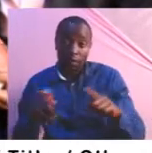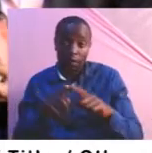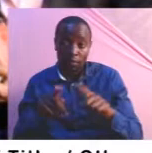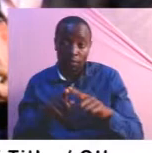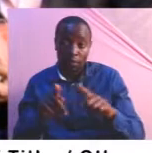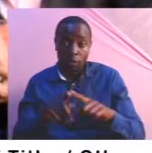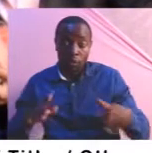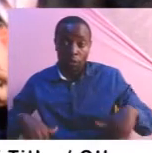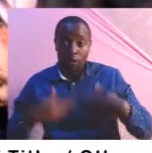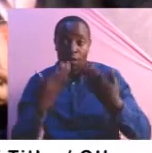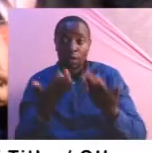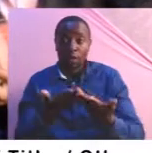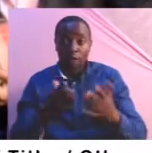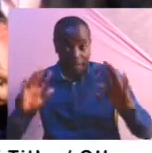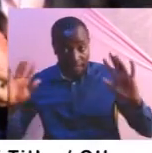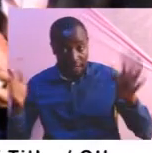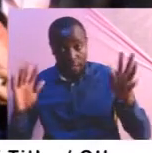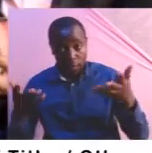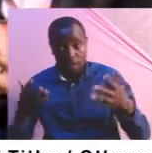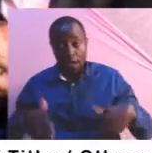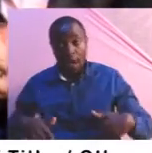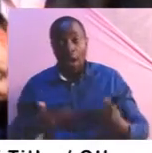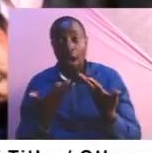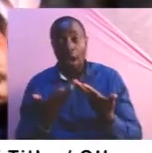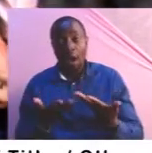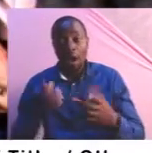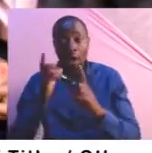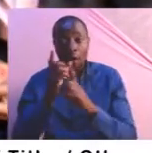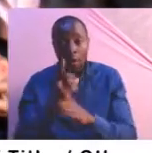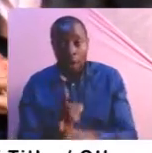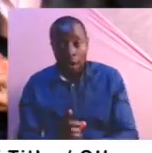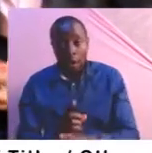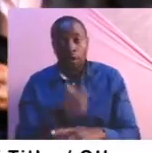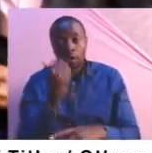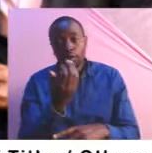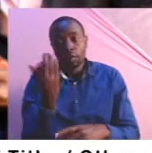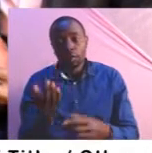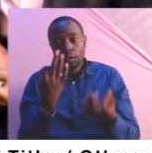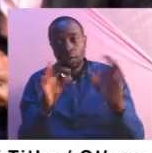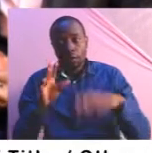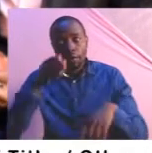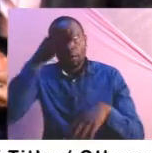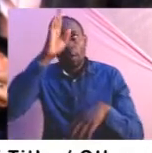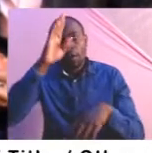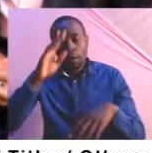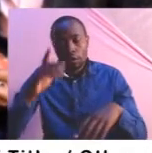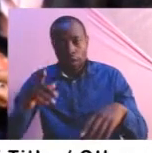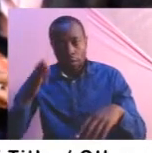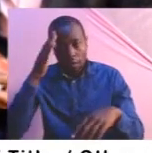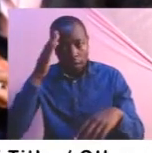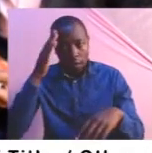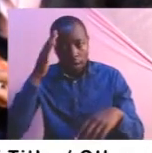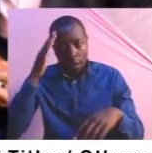give Balak strategies on how to defeat the children of God. You know, get them involved in